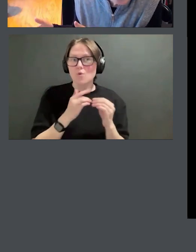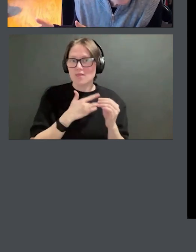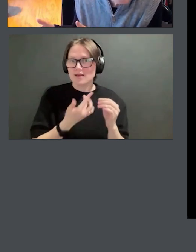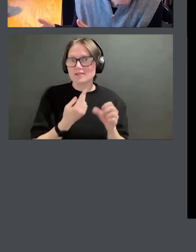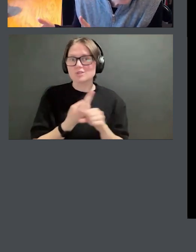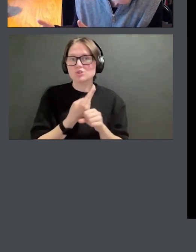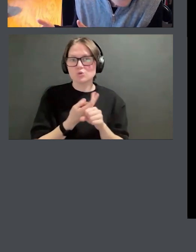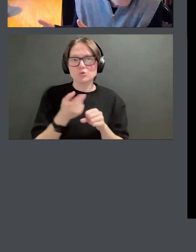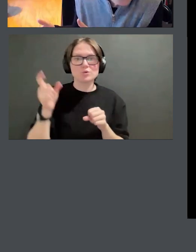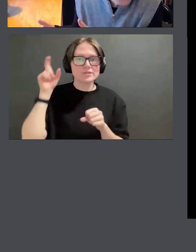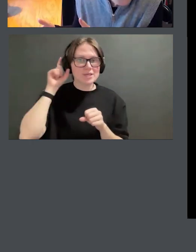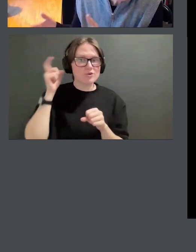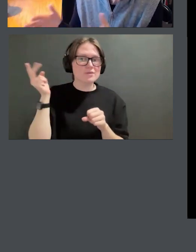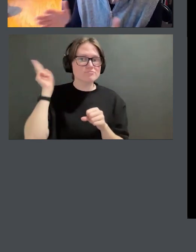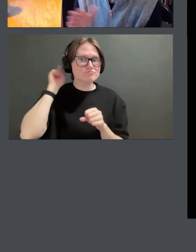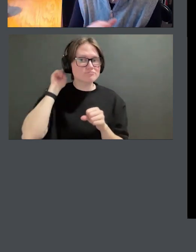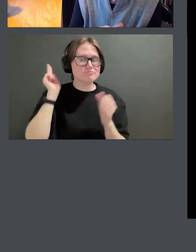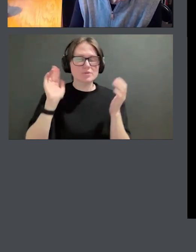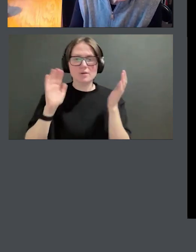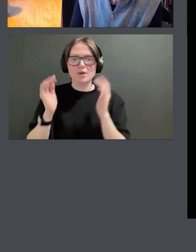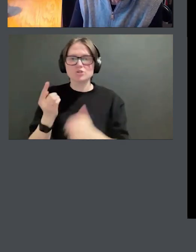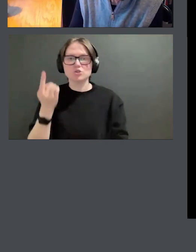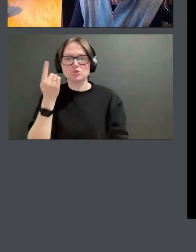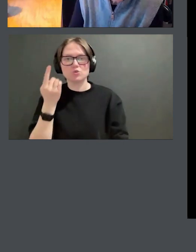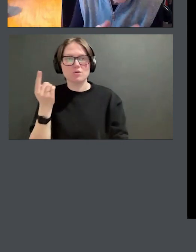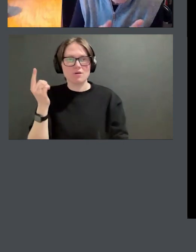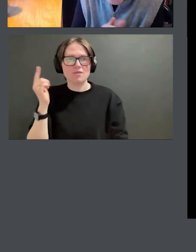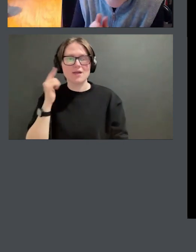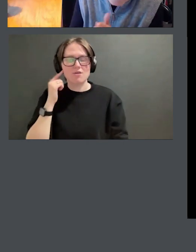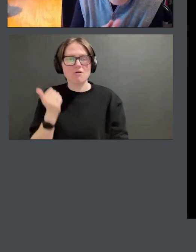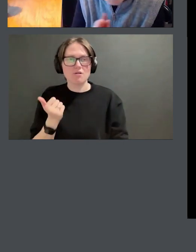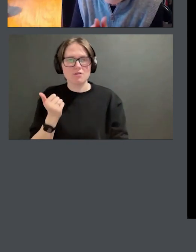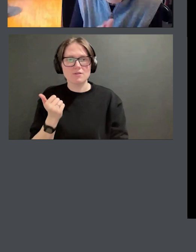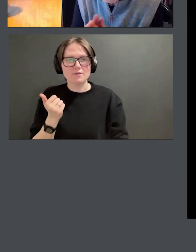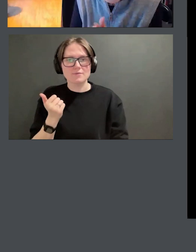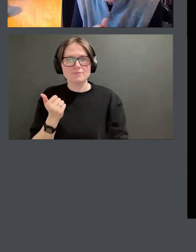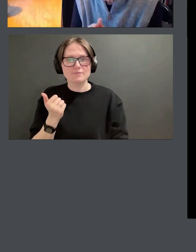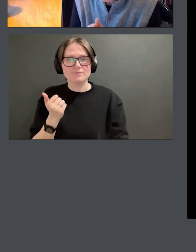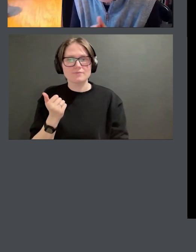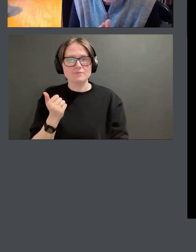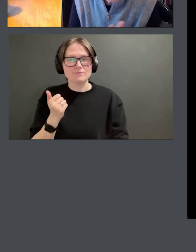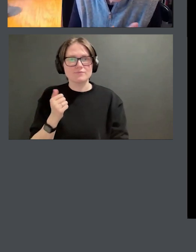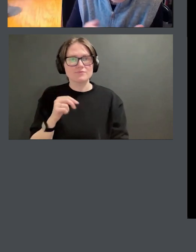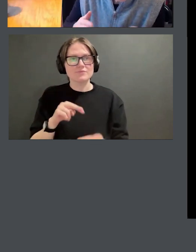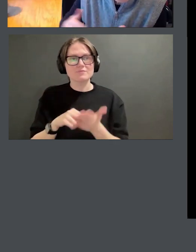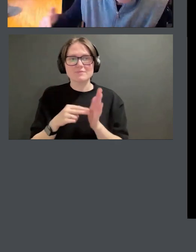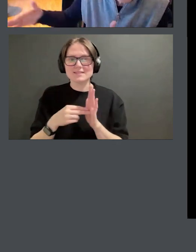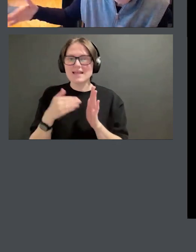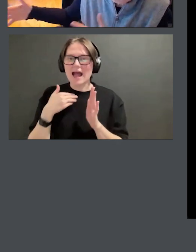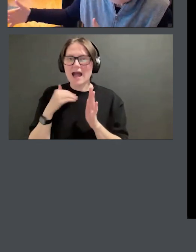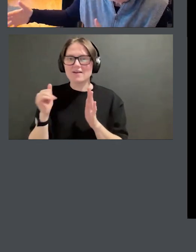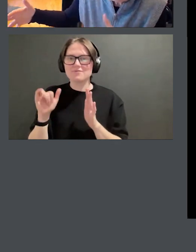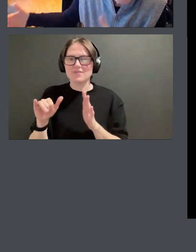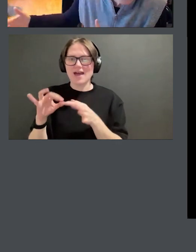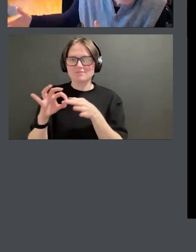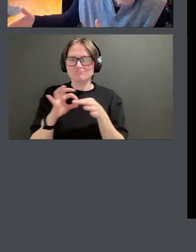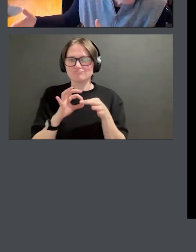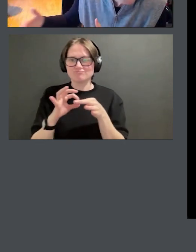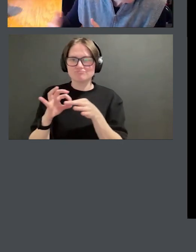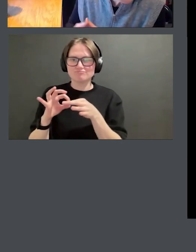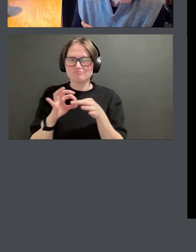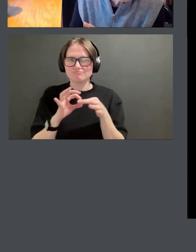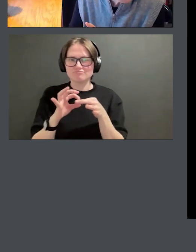those with unilateral, that there is that relationship or that downstream